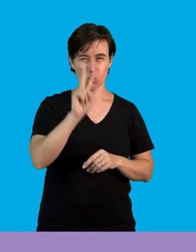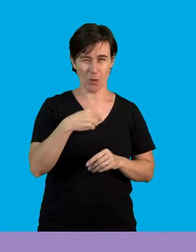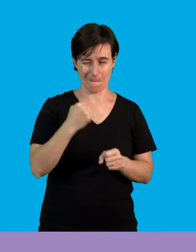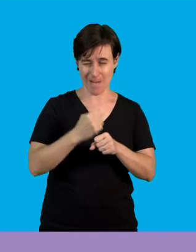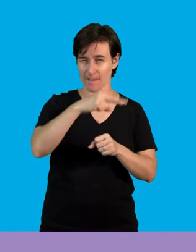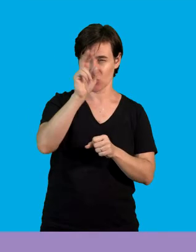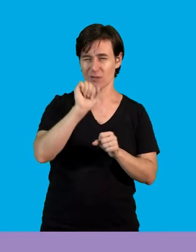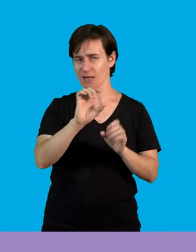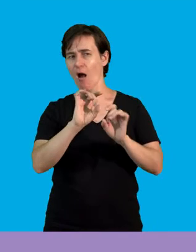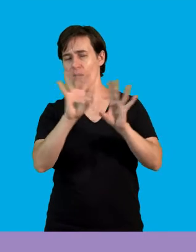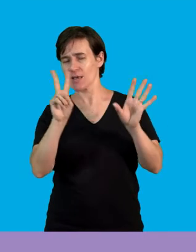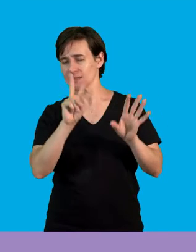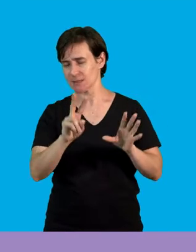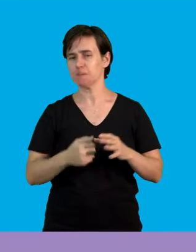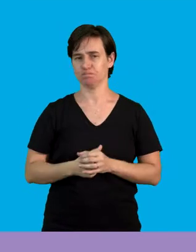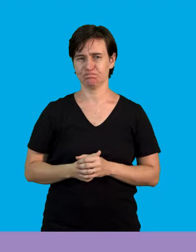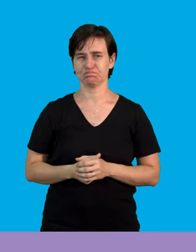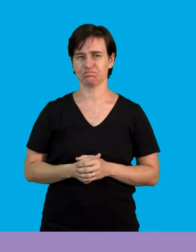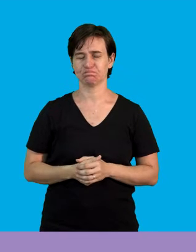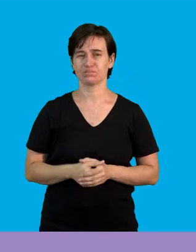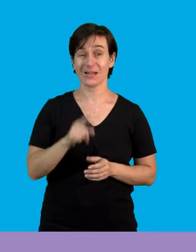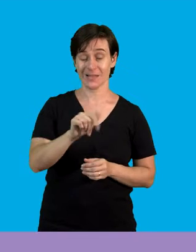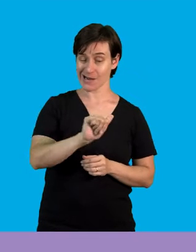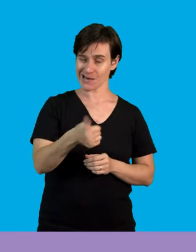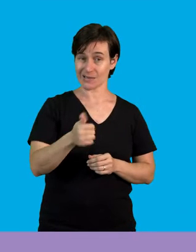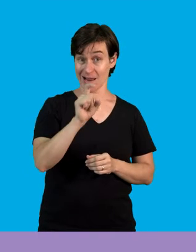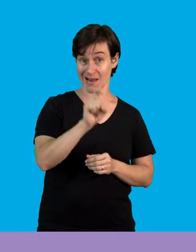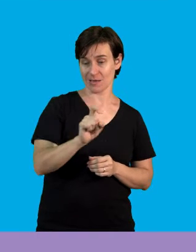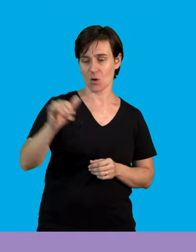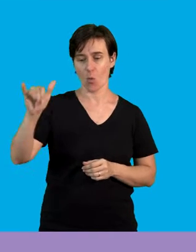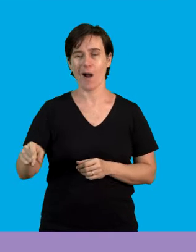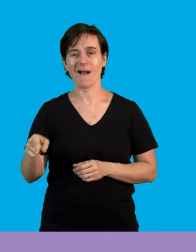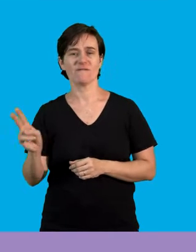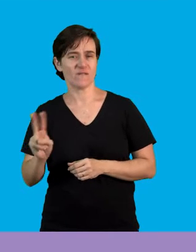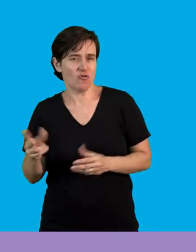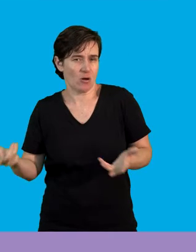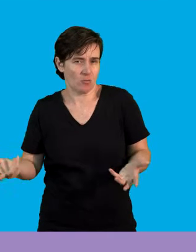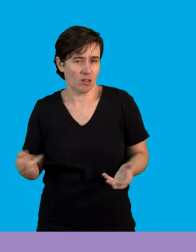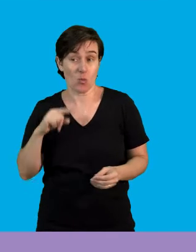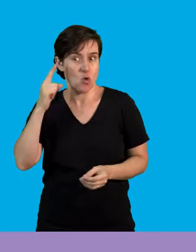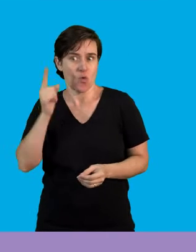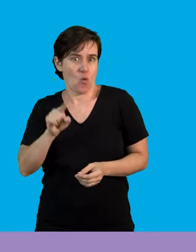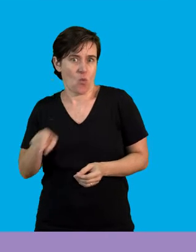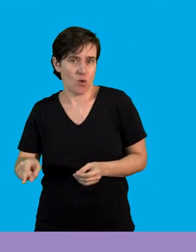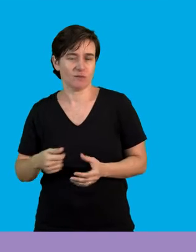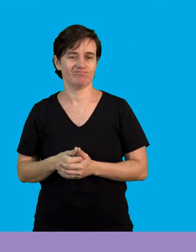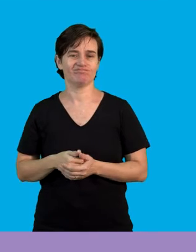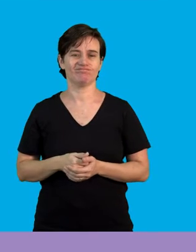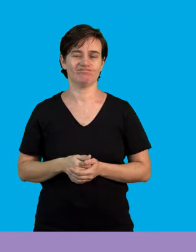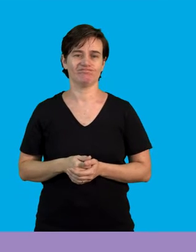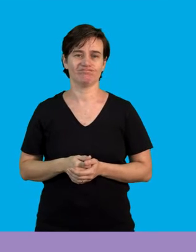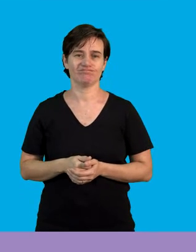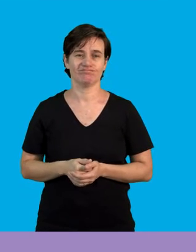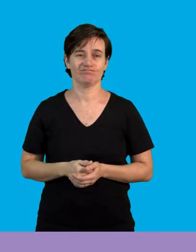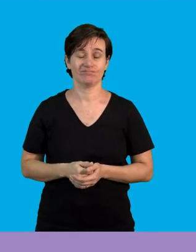we are able to see them clearly. And then there are variables x and y, and the variables are the